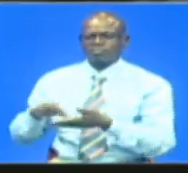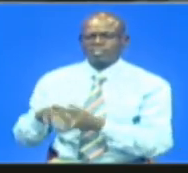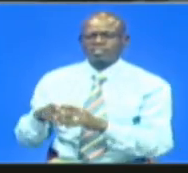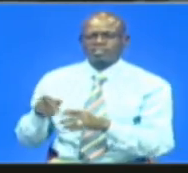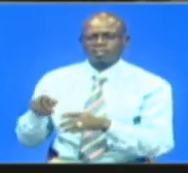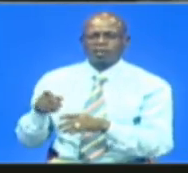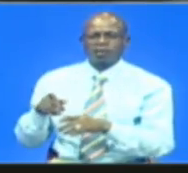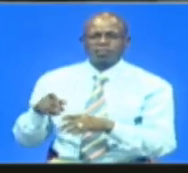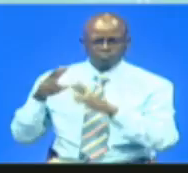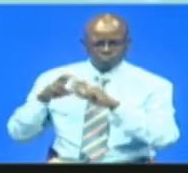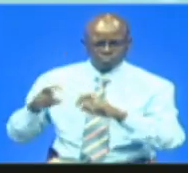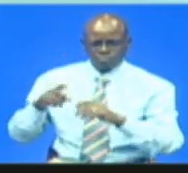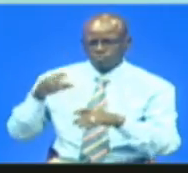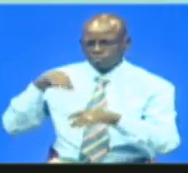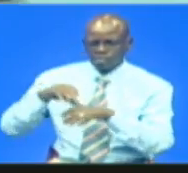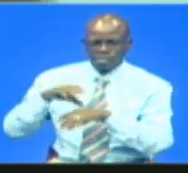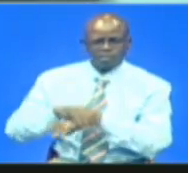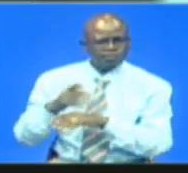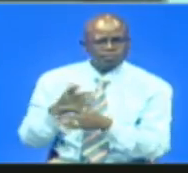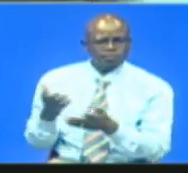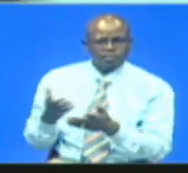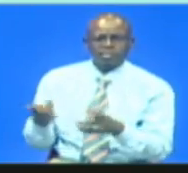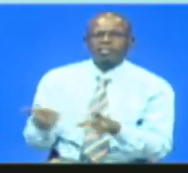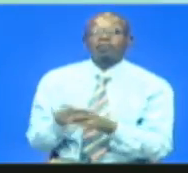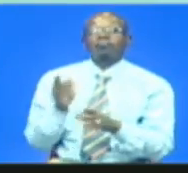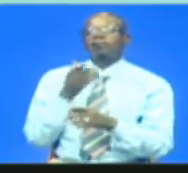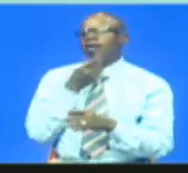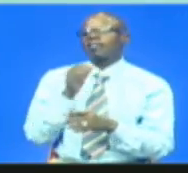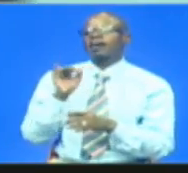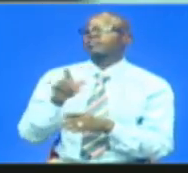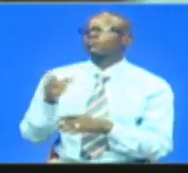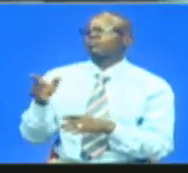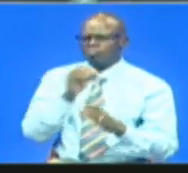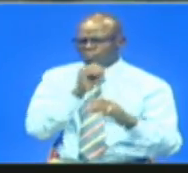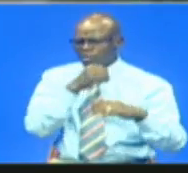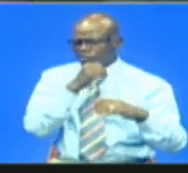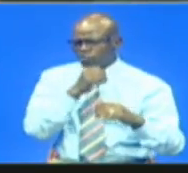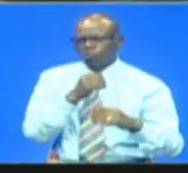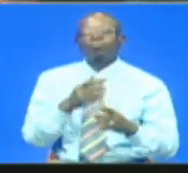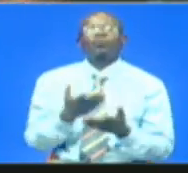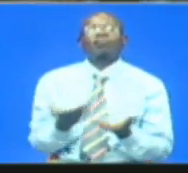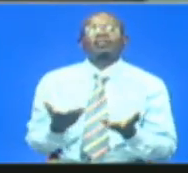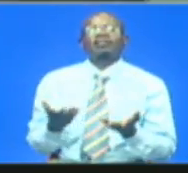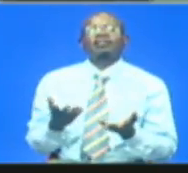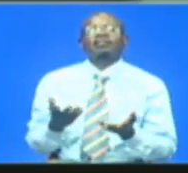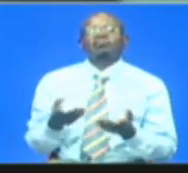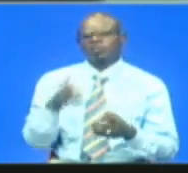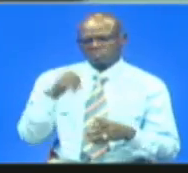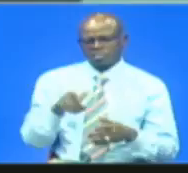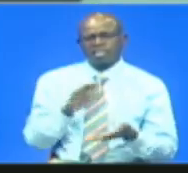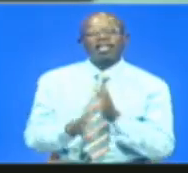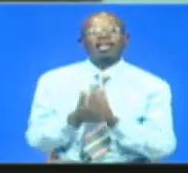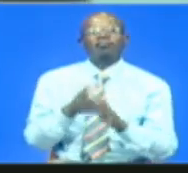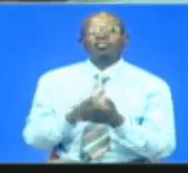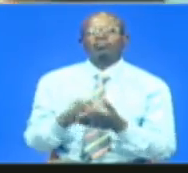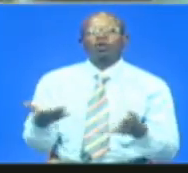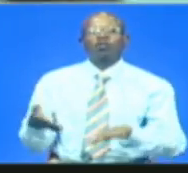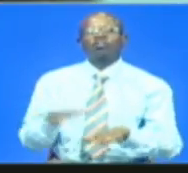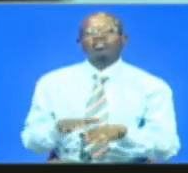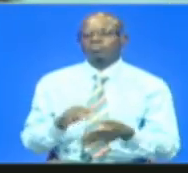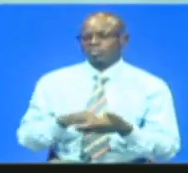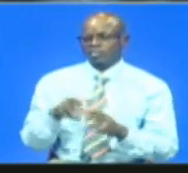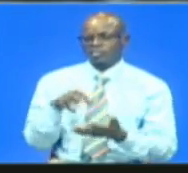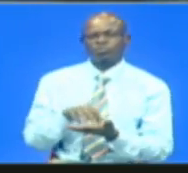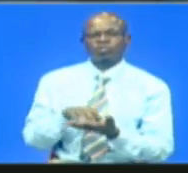document. Where are the microscopes? Because this is an empty box. The microscope should have been here. The situation at the National